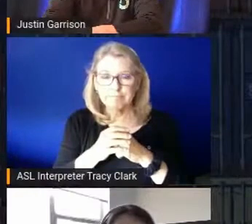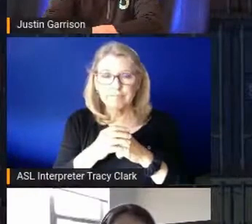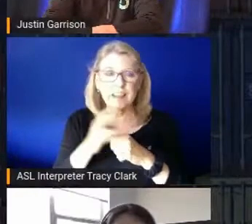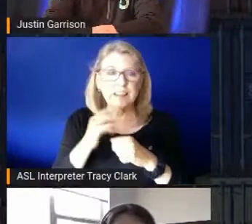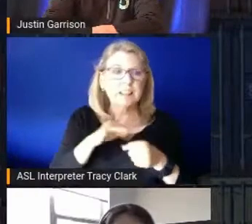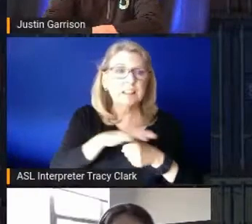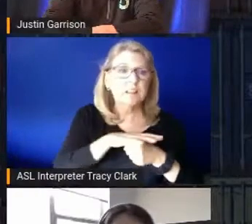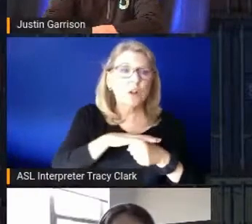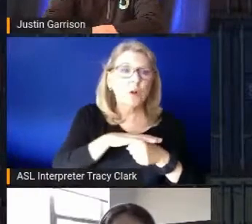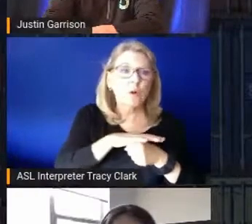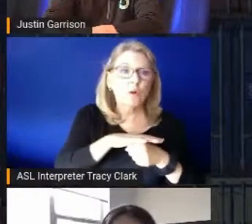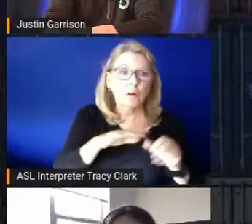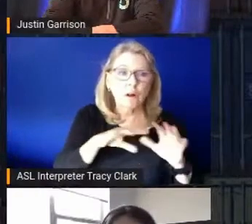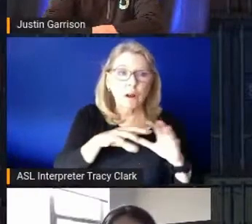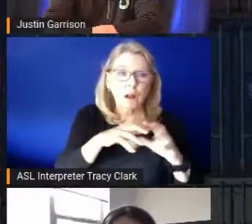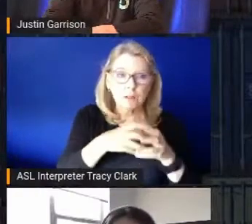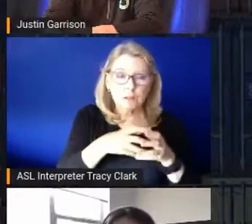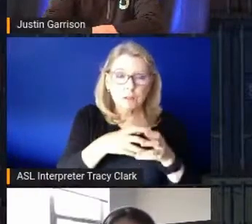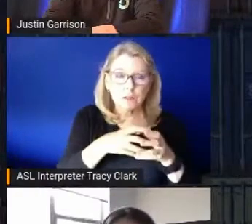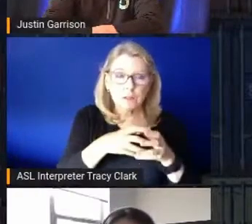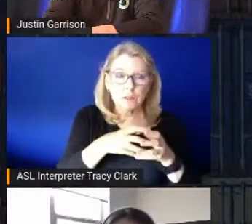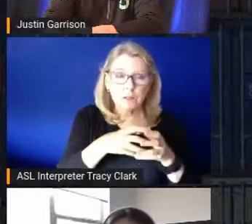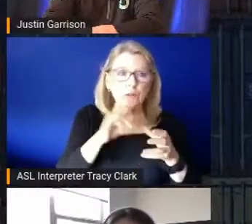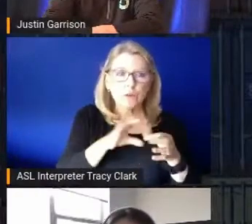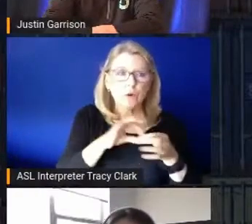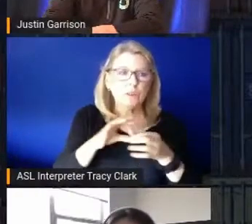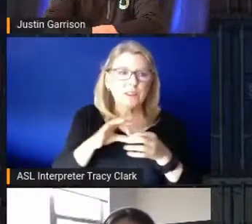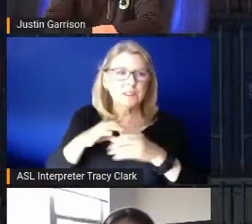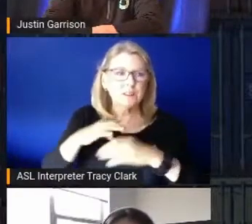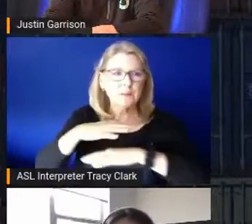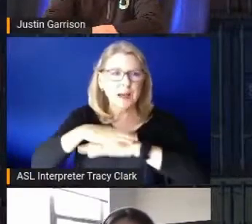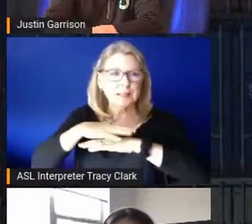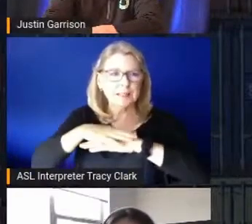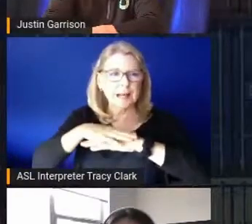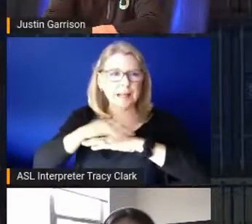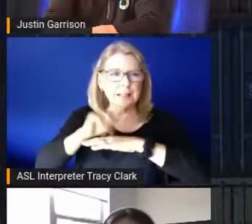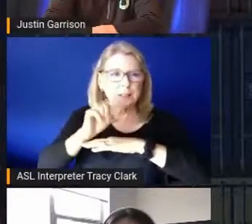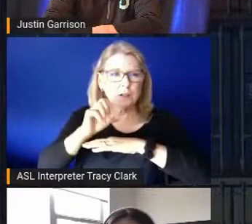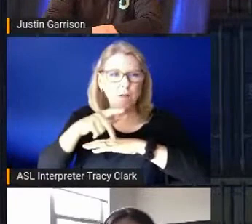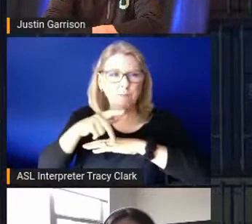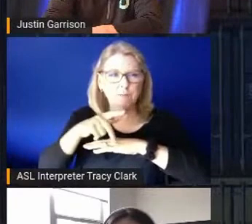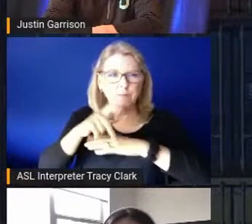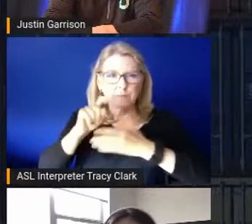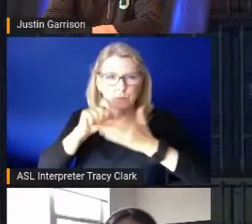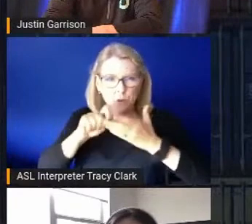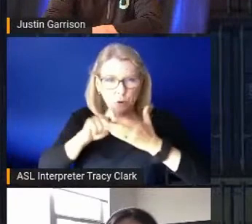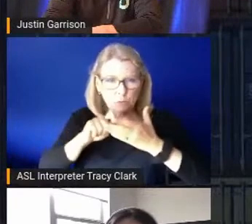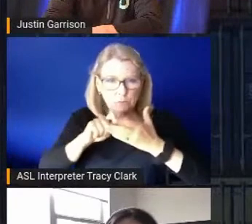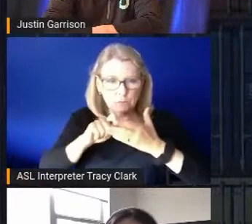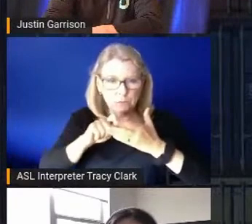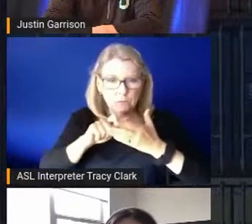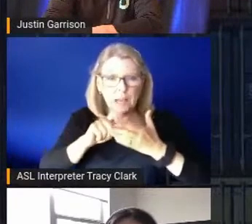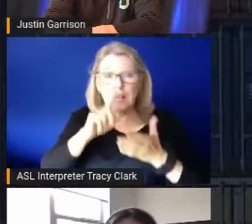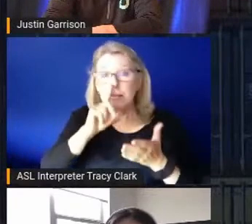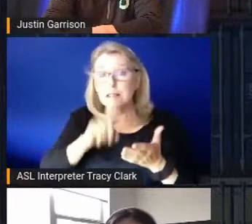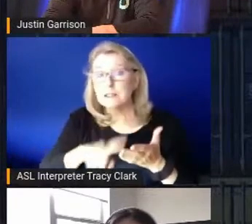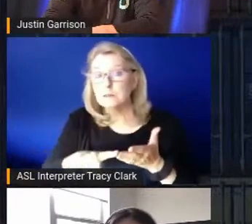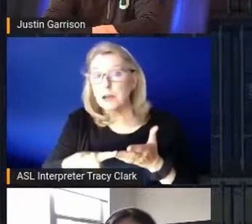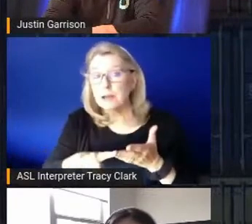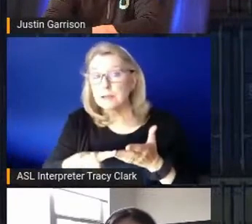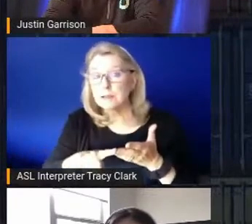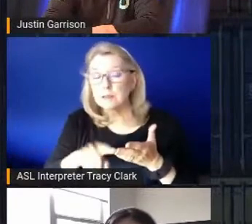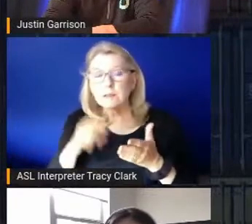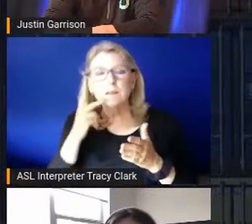my desktop node. And then you can inspect that to see all the configurations,